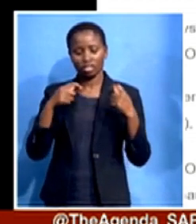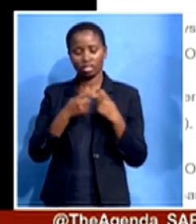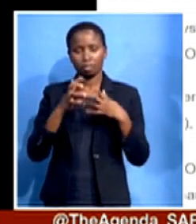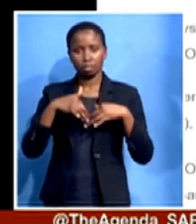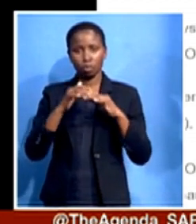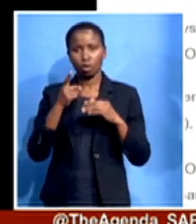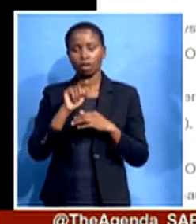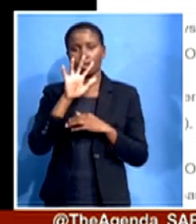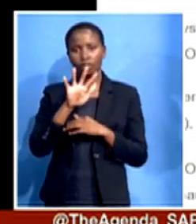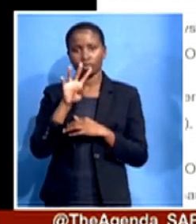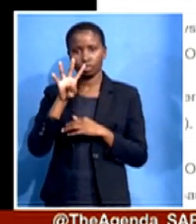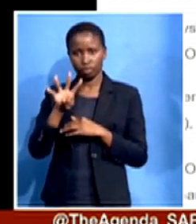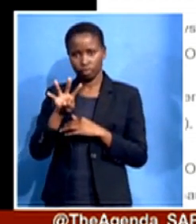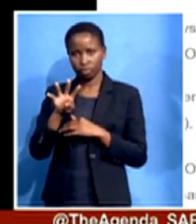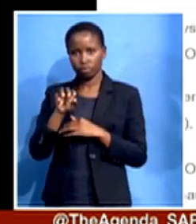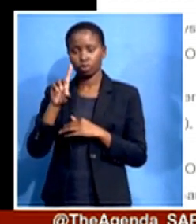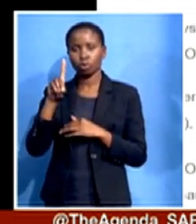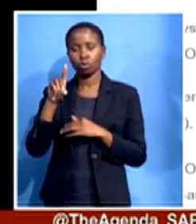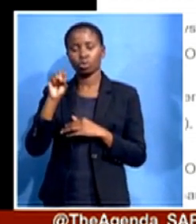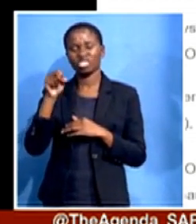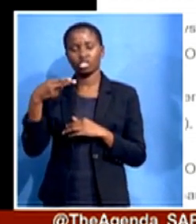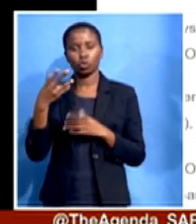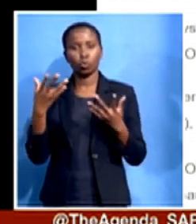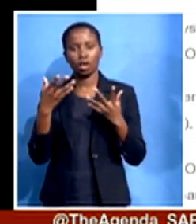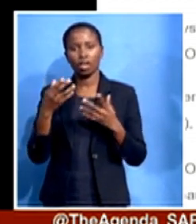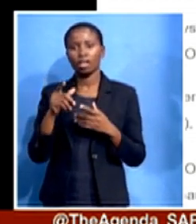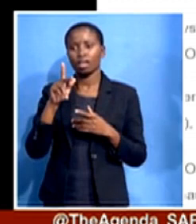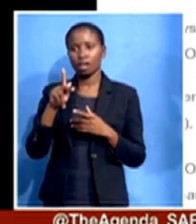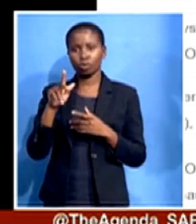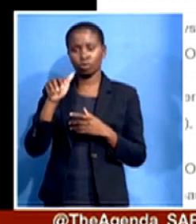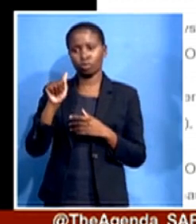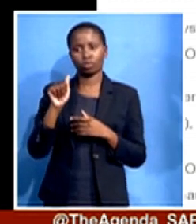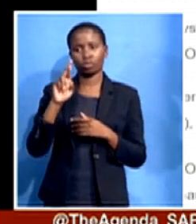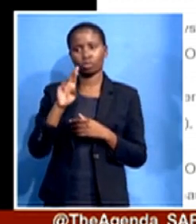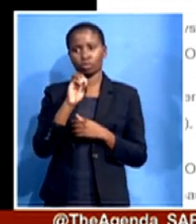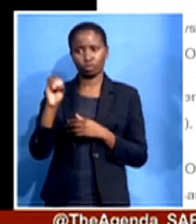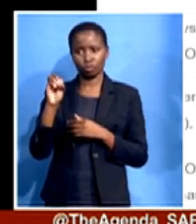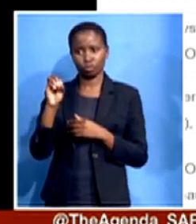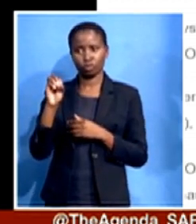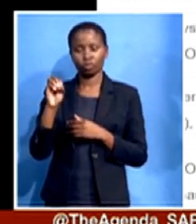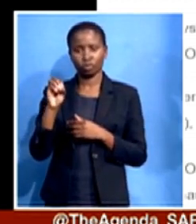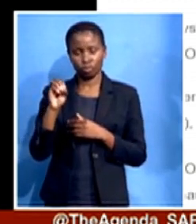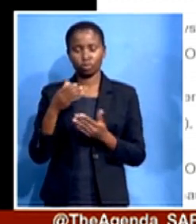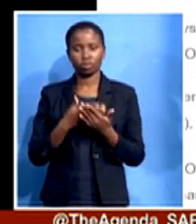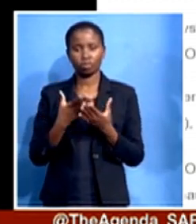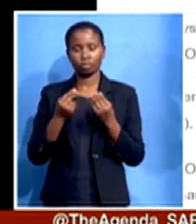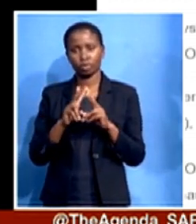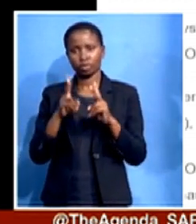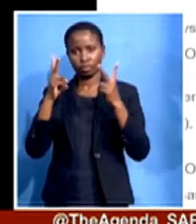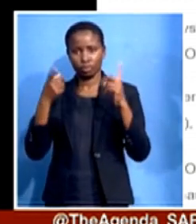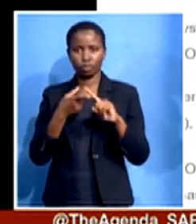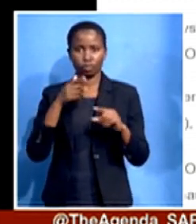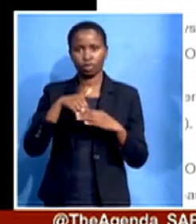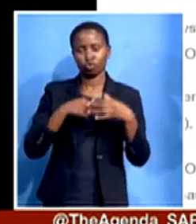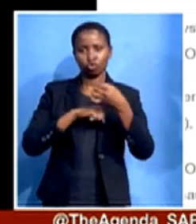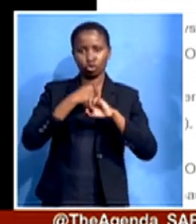Karoo, but because of their expertise to put together different components in engineering type projects, they were then asked